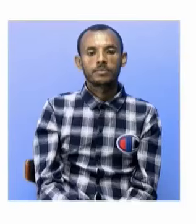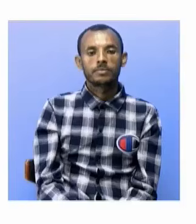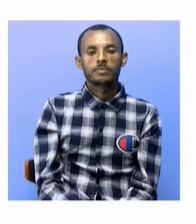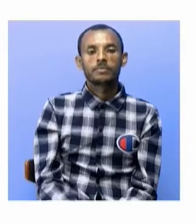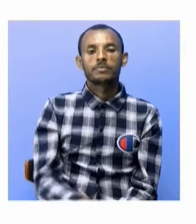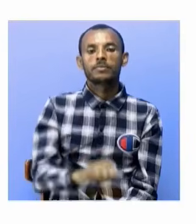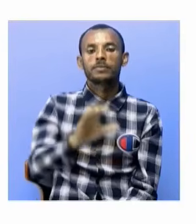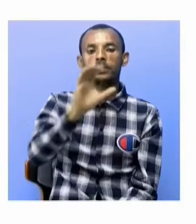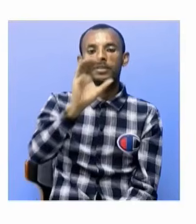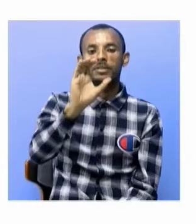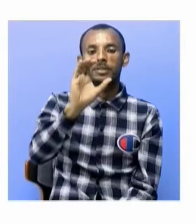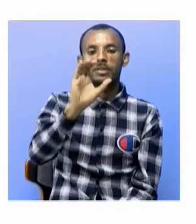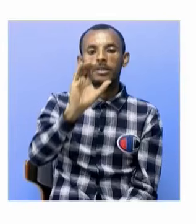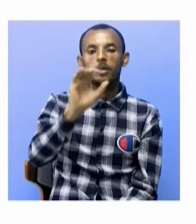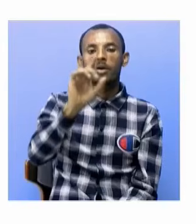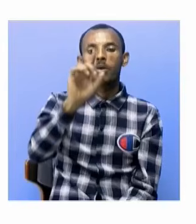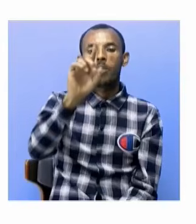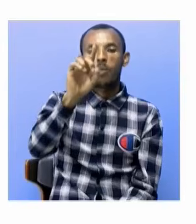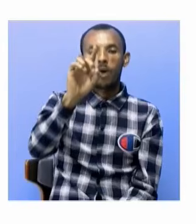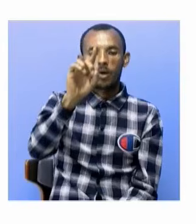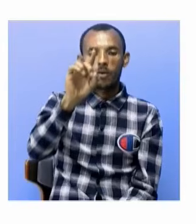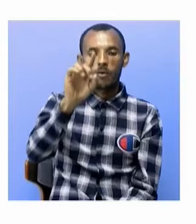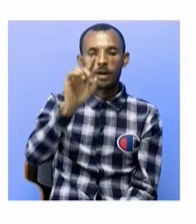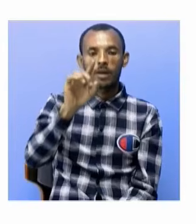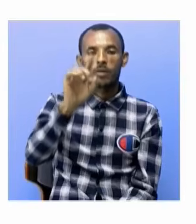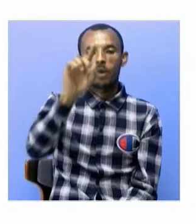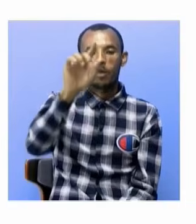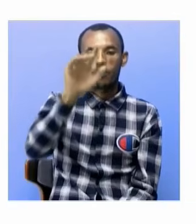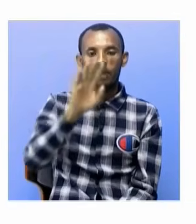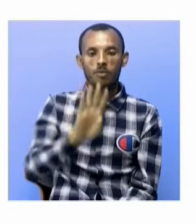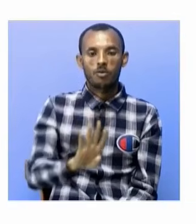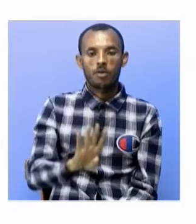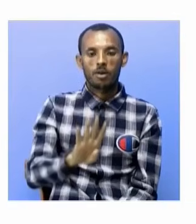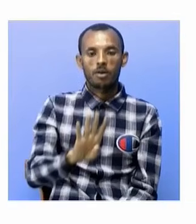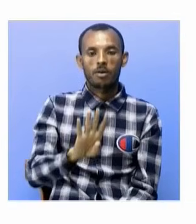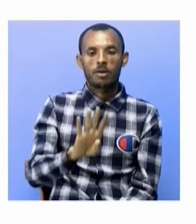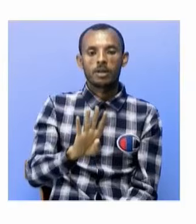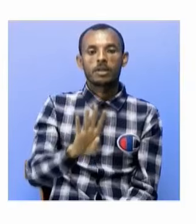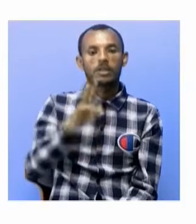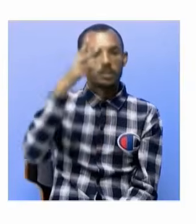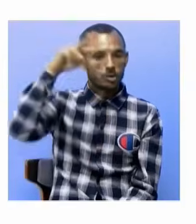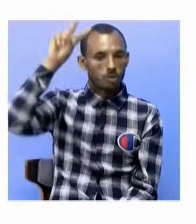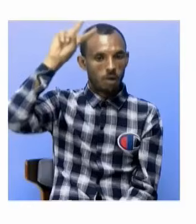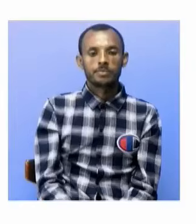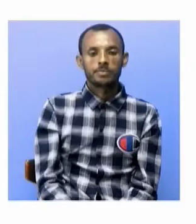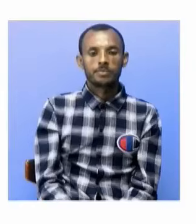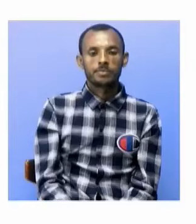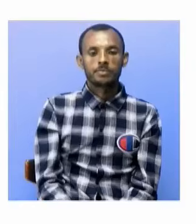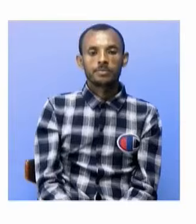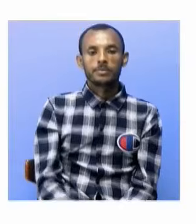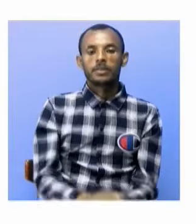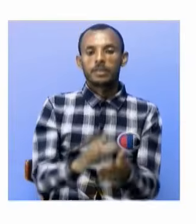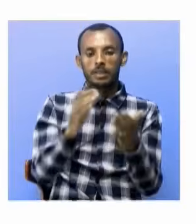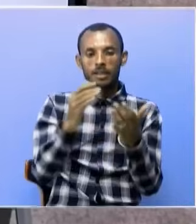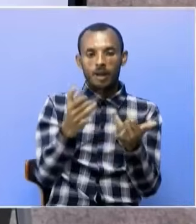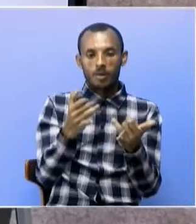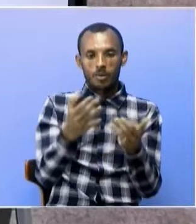C 1 over 4, the whole square. Now let's